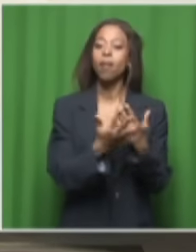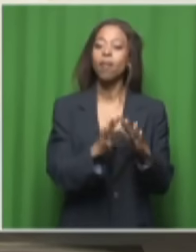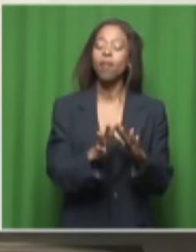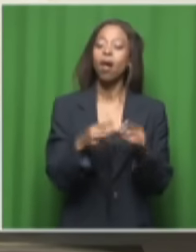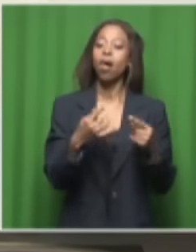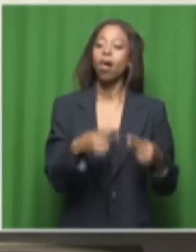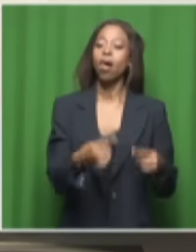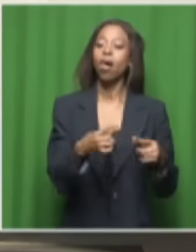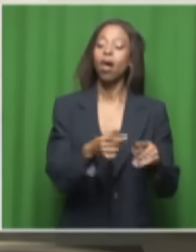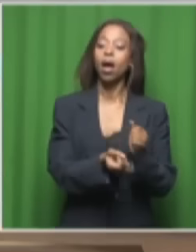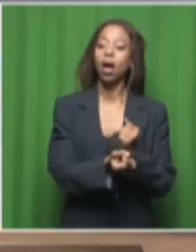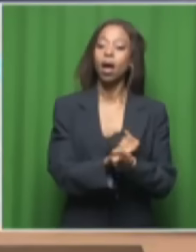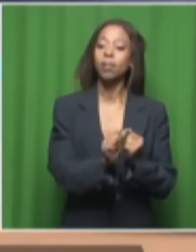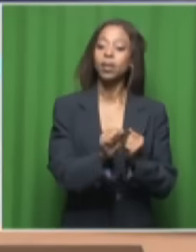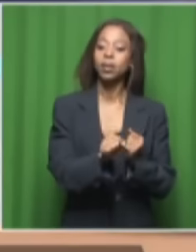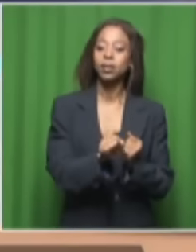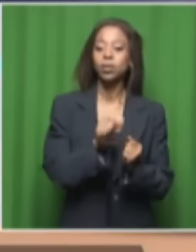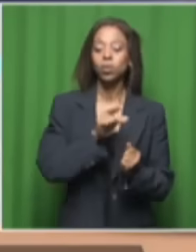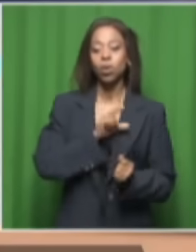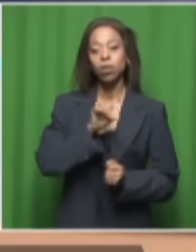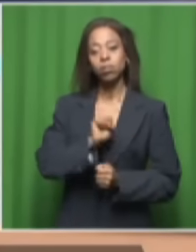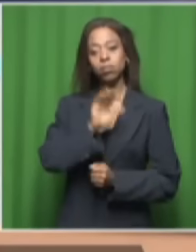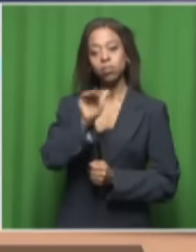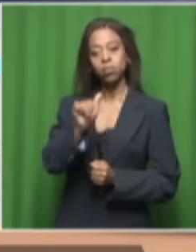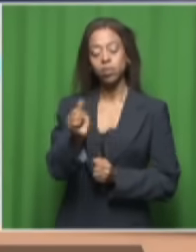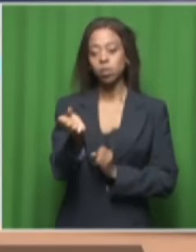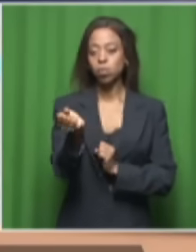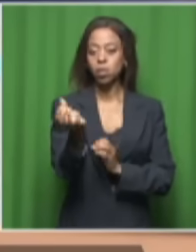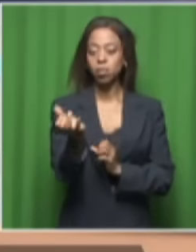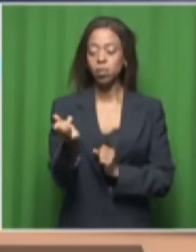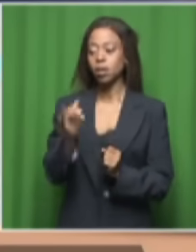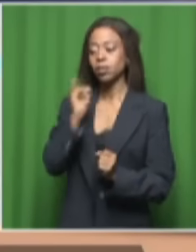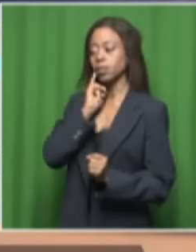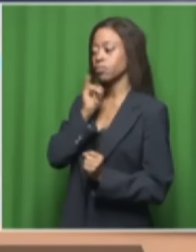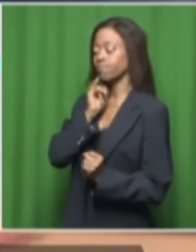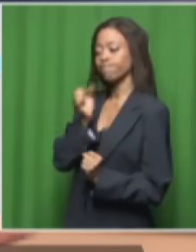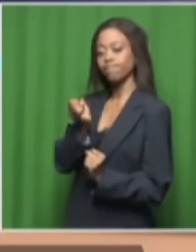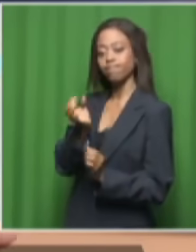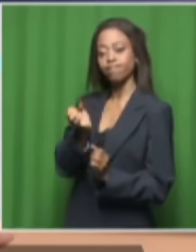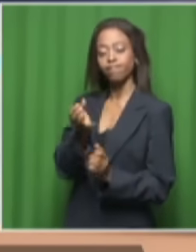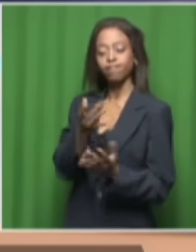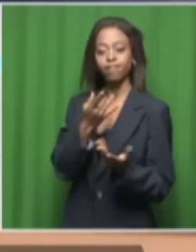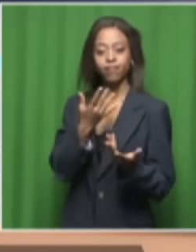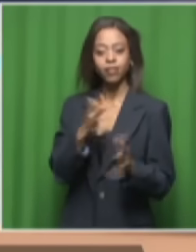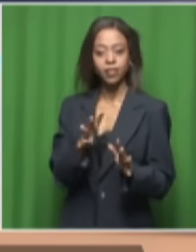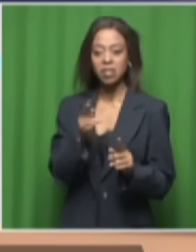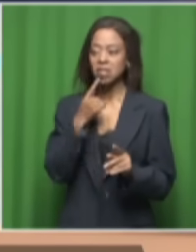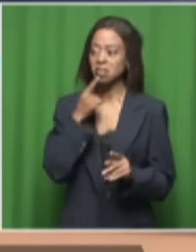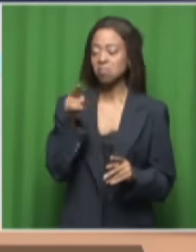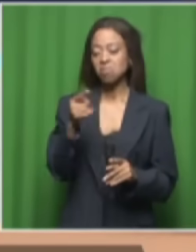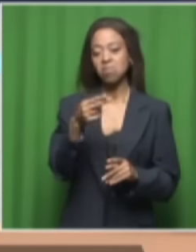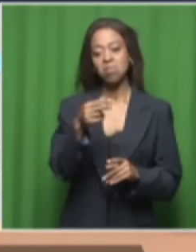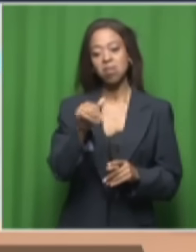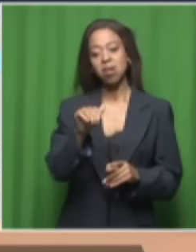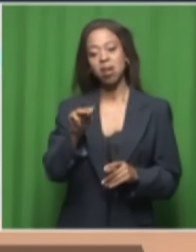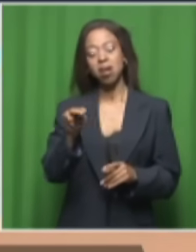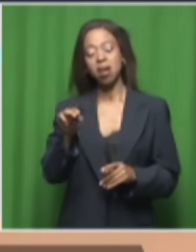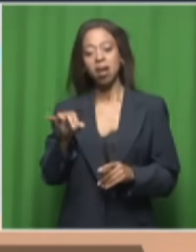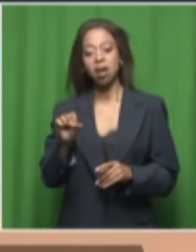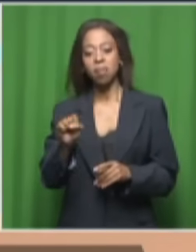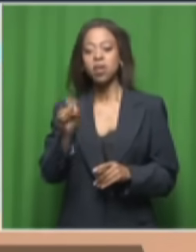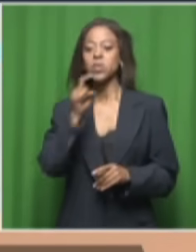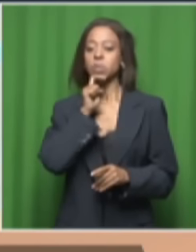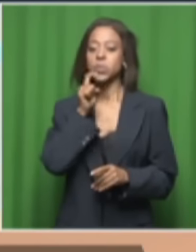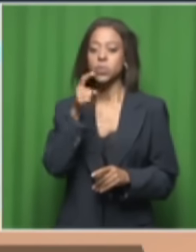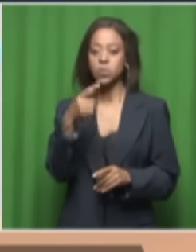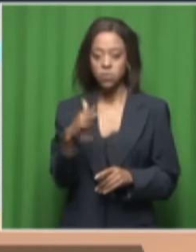arguments that were offered. South Africa by Israel have been called stooges of Hamas. They've been called the legal arm of Hamas.